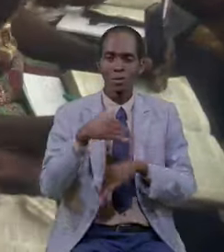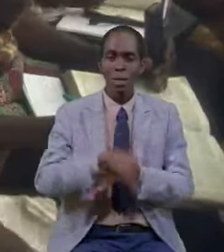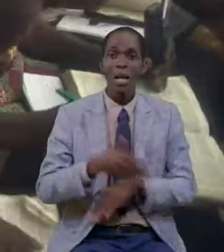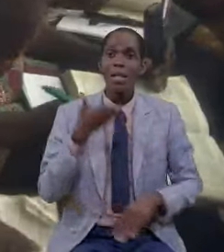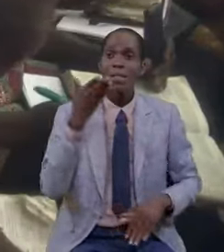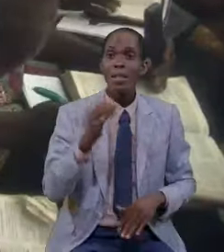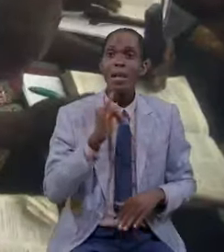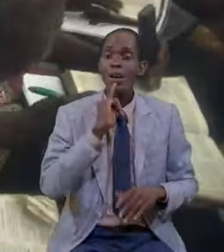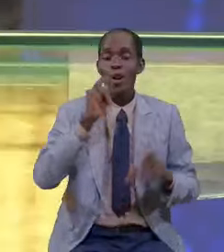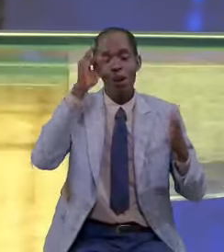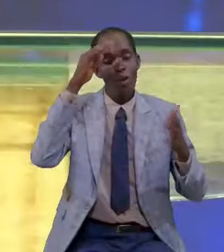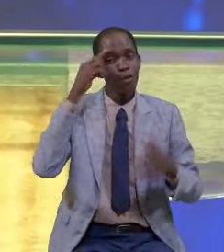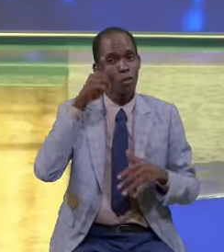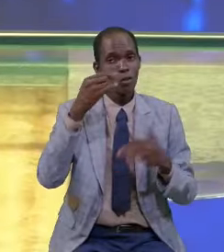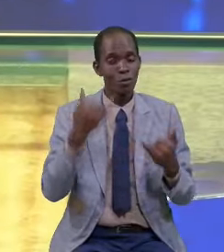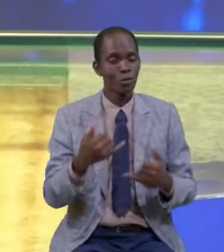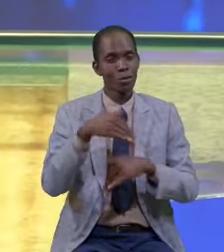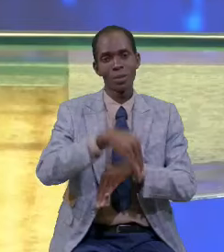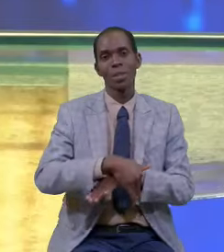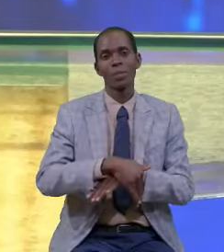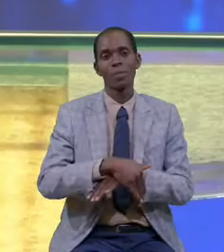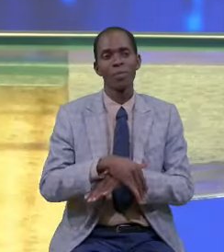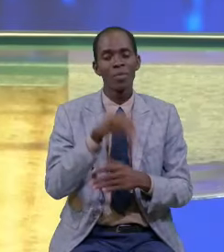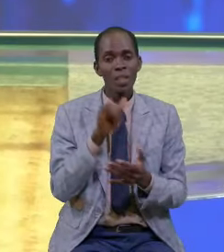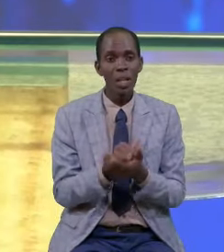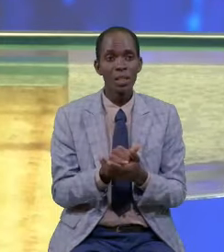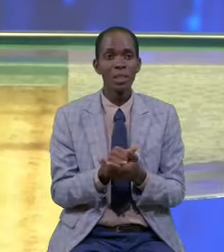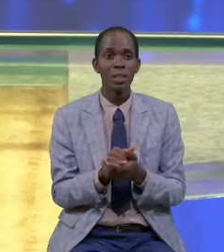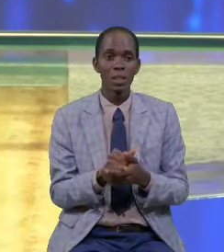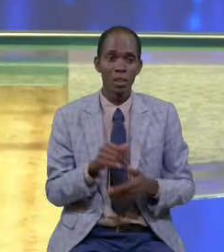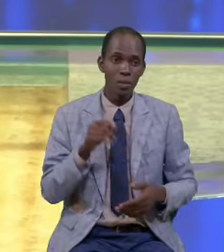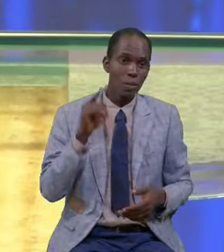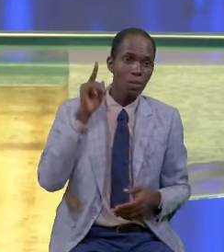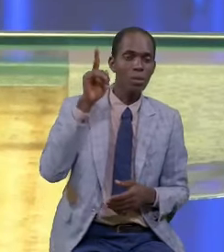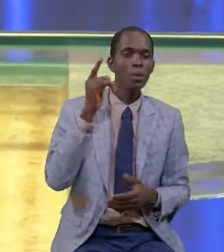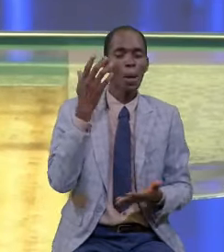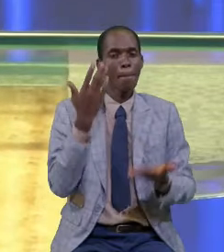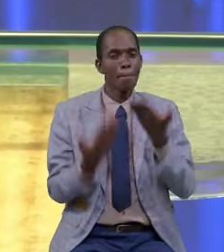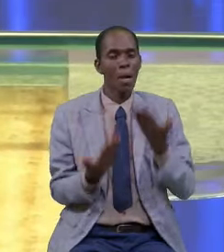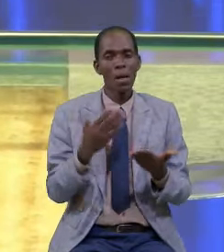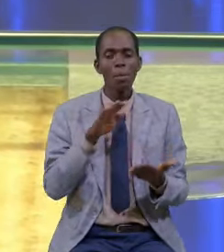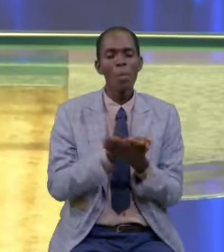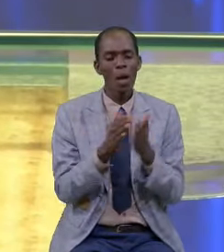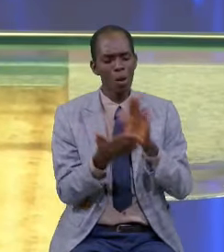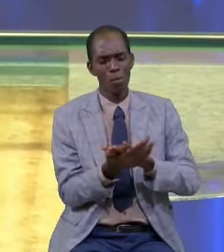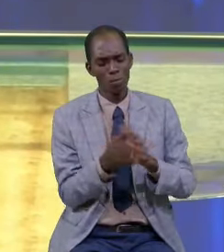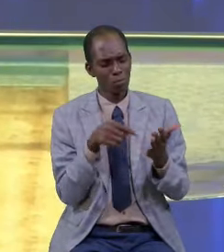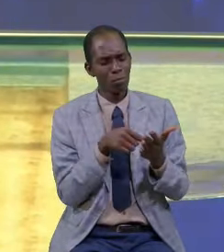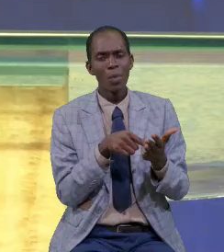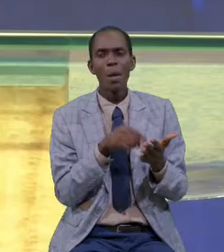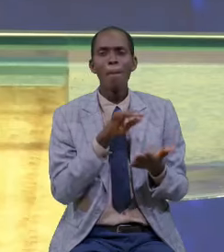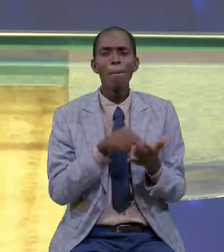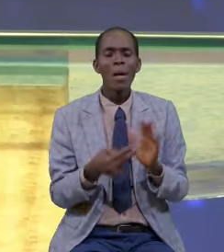It says that he might become. That he might become. To become means you're living where